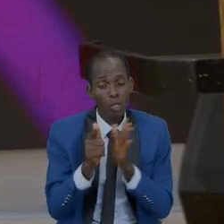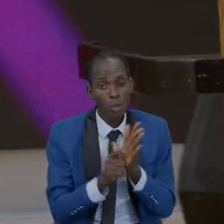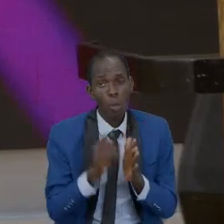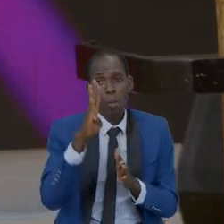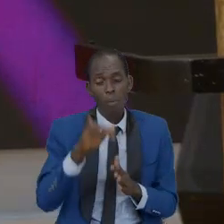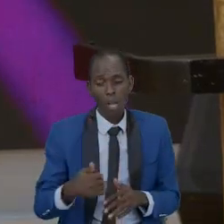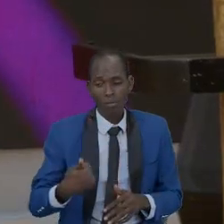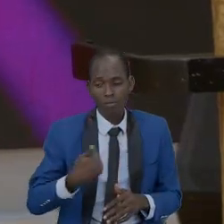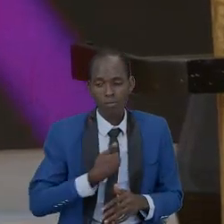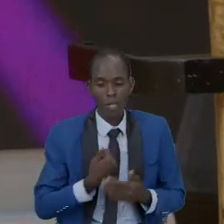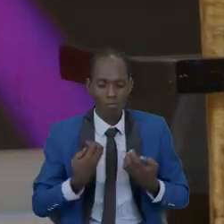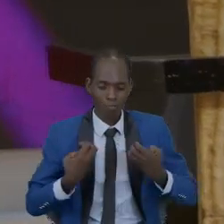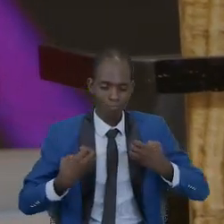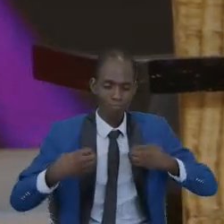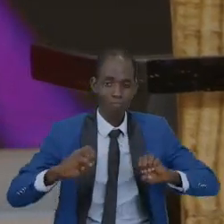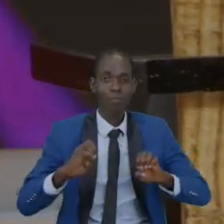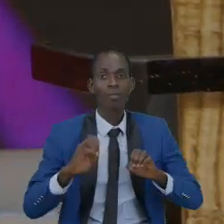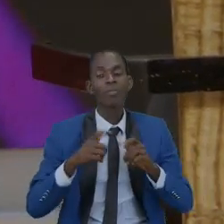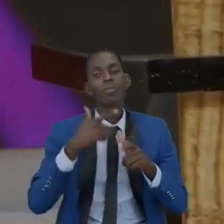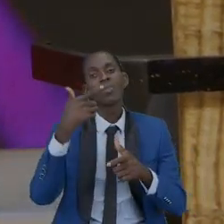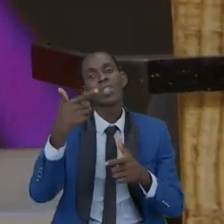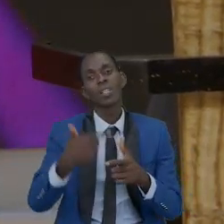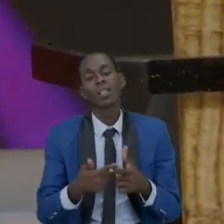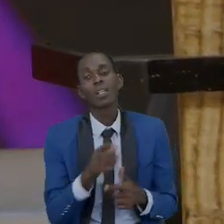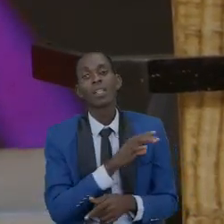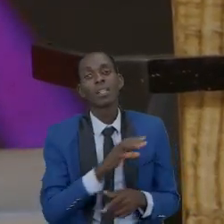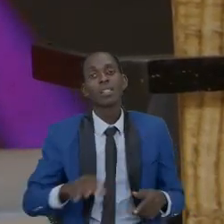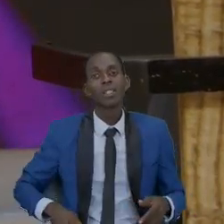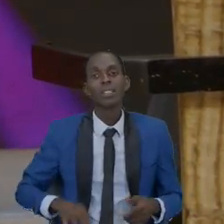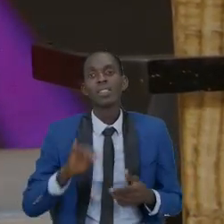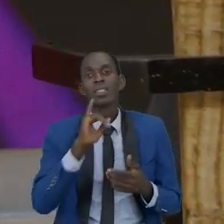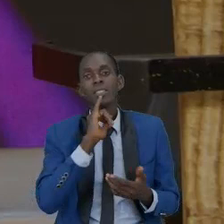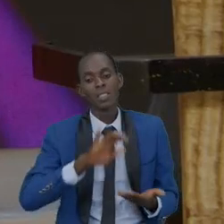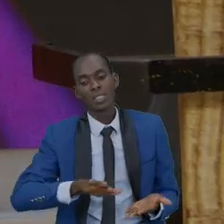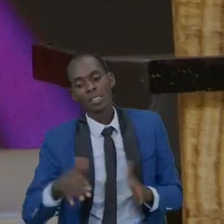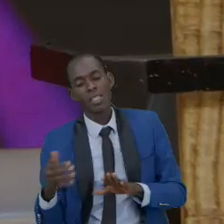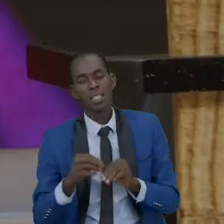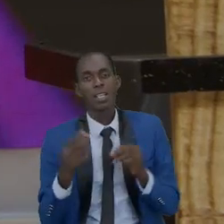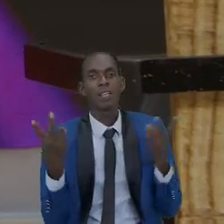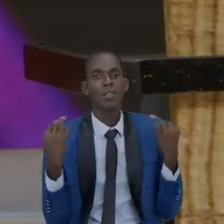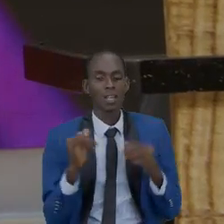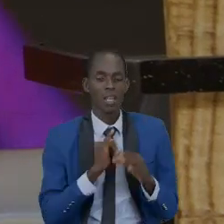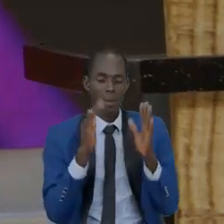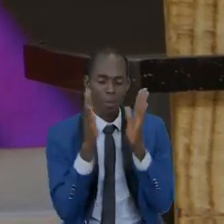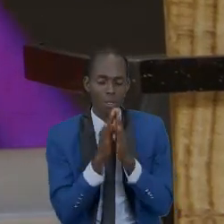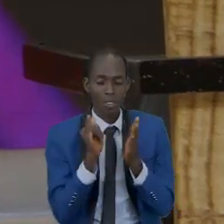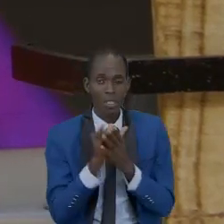by self-endeavor, then Christ is dead in vain. I pray that in your life, in my